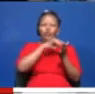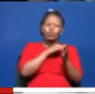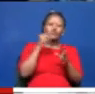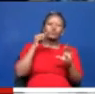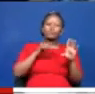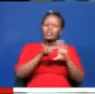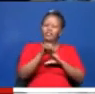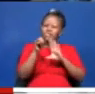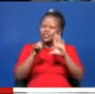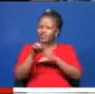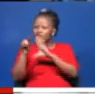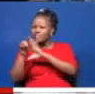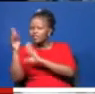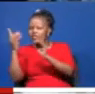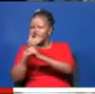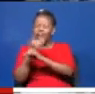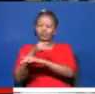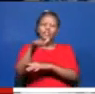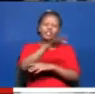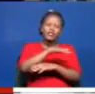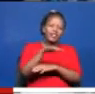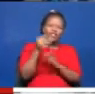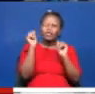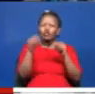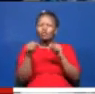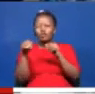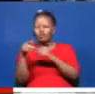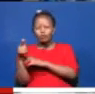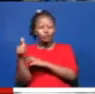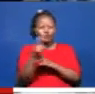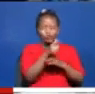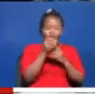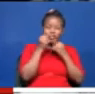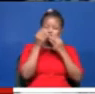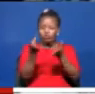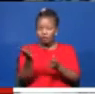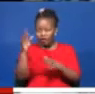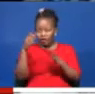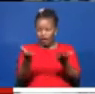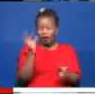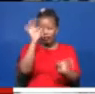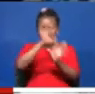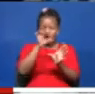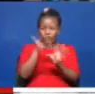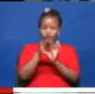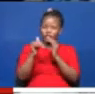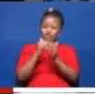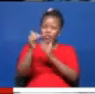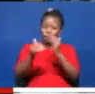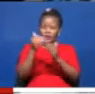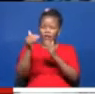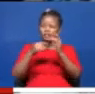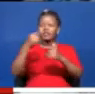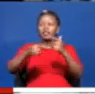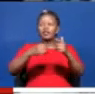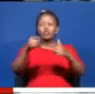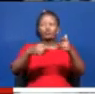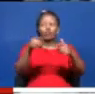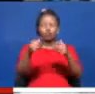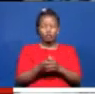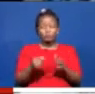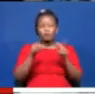various constituencies just to give you an update of how the voting process is being carried out. And we shall be speaking